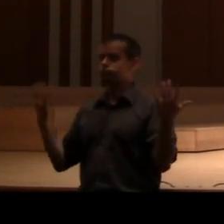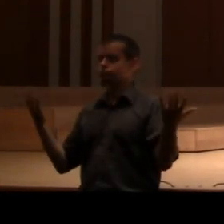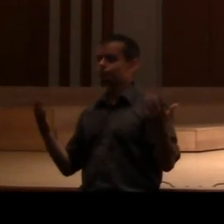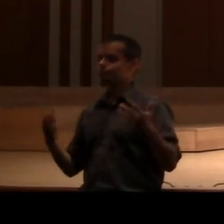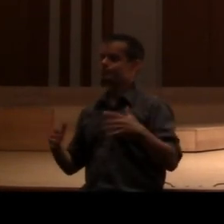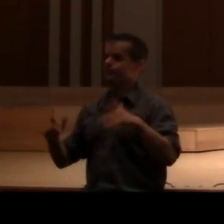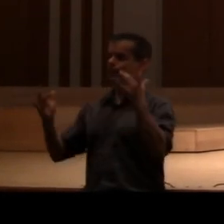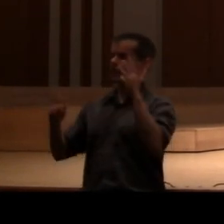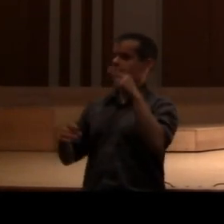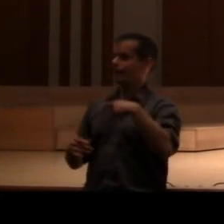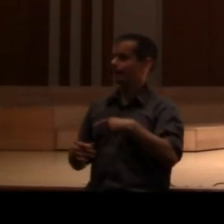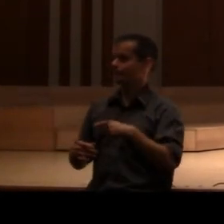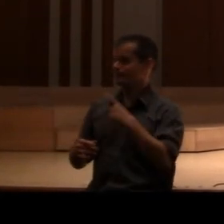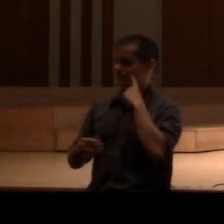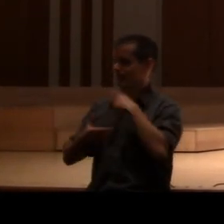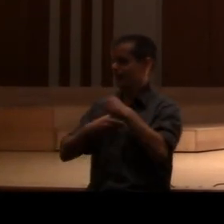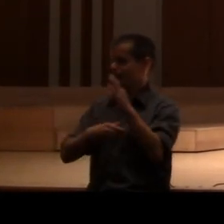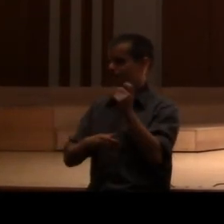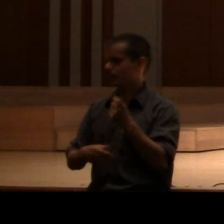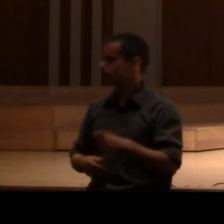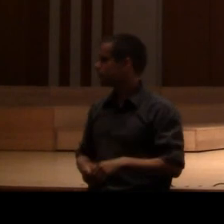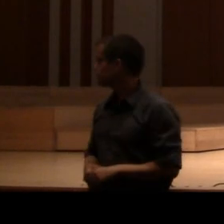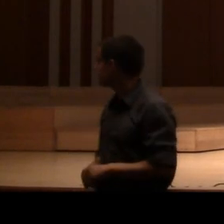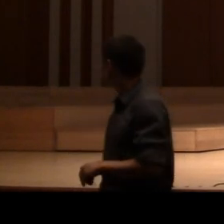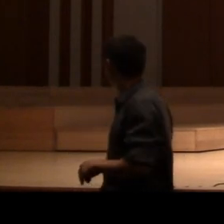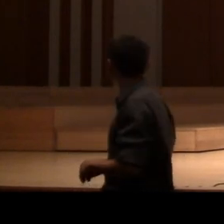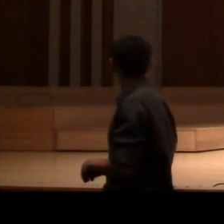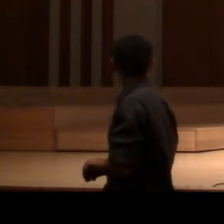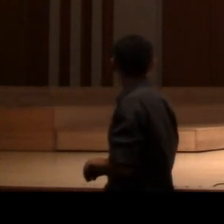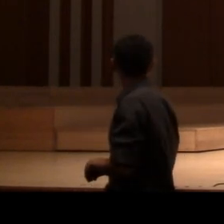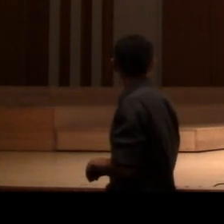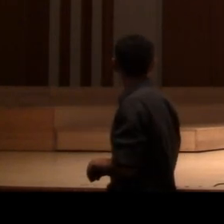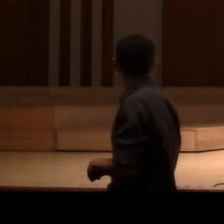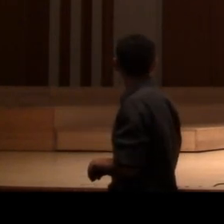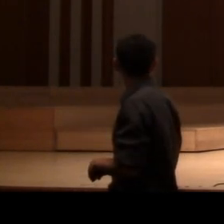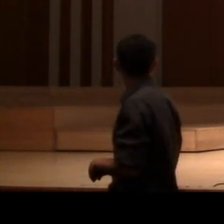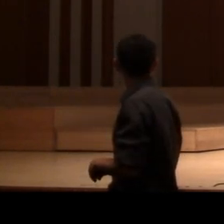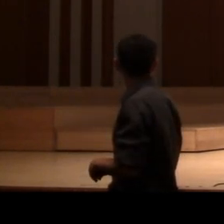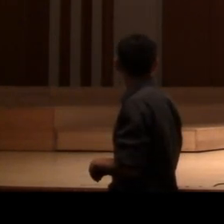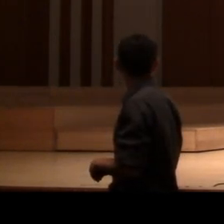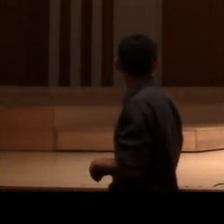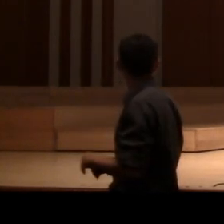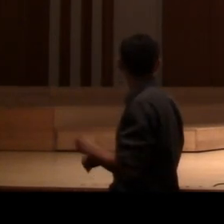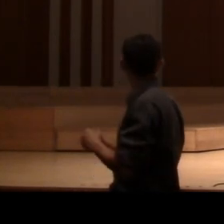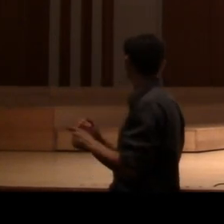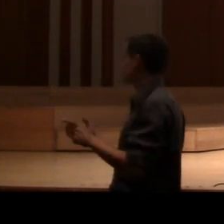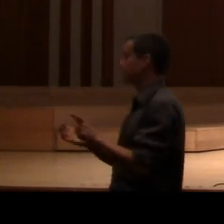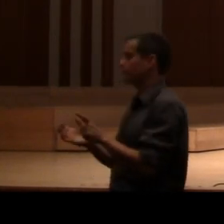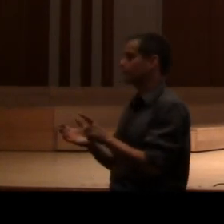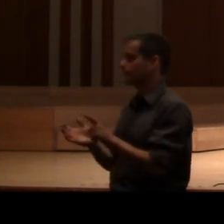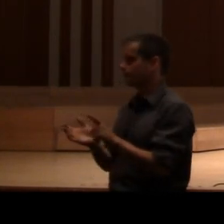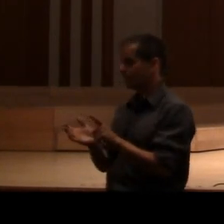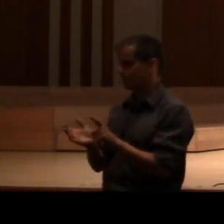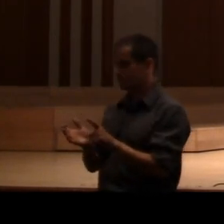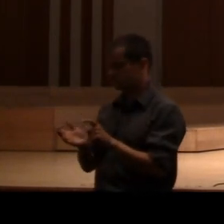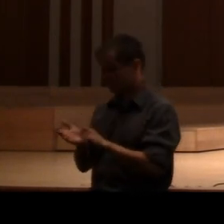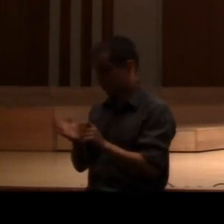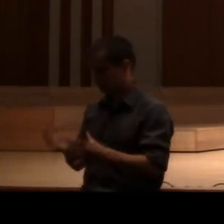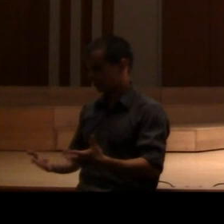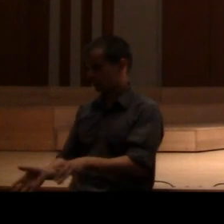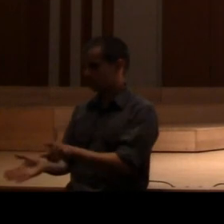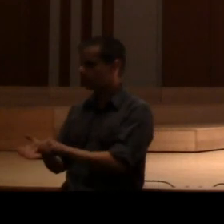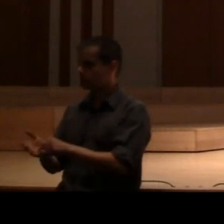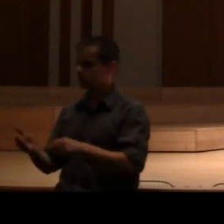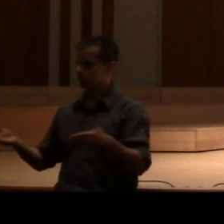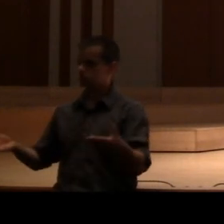ideas, emphasizing that you can write a story about those seemingly mundane experiences, and getting published authors to be mentors in your classroom